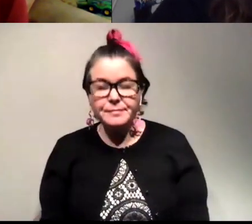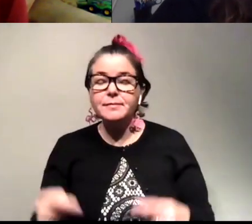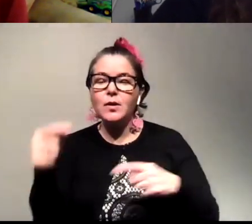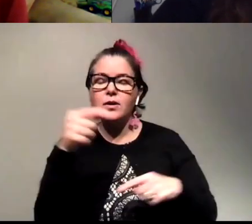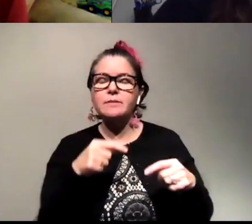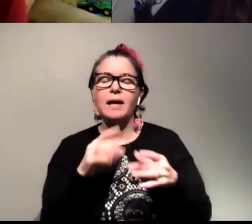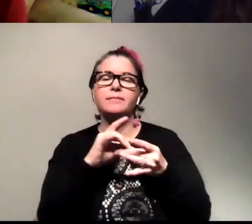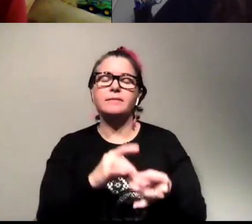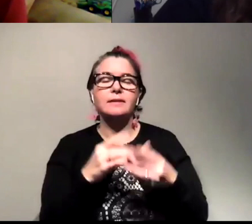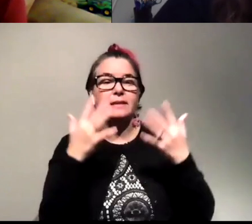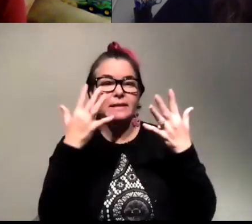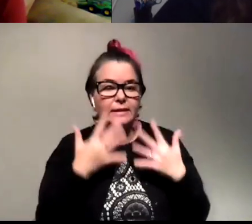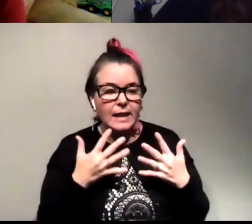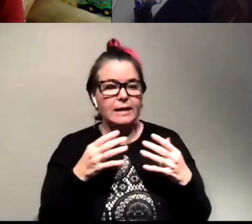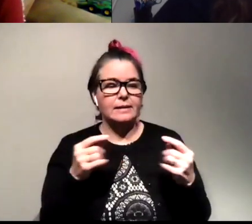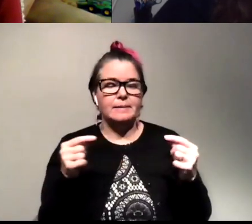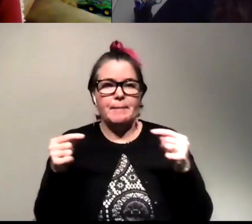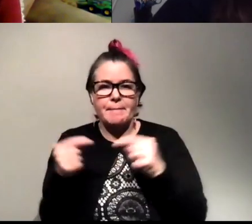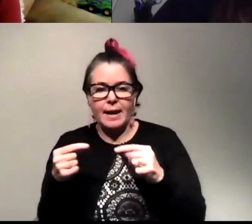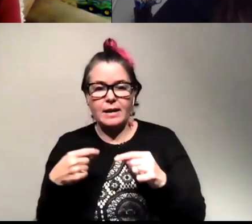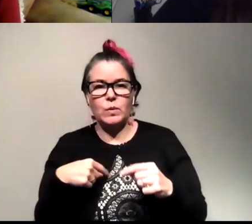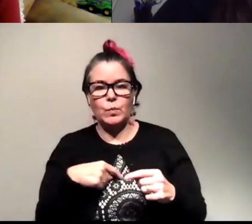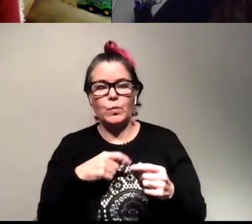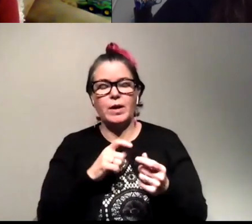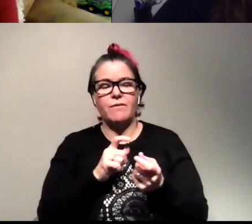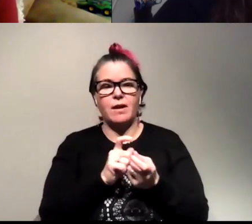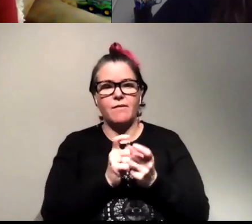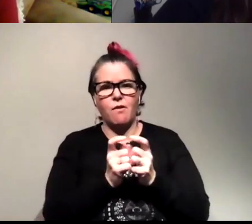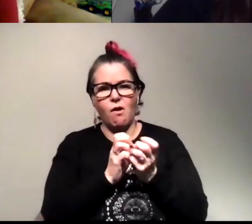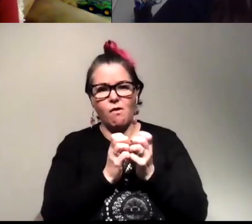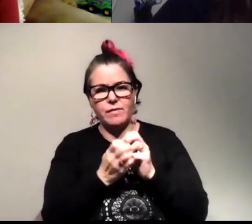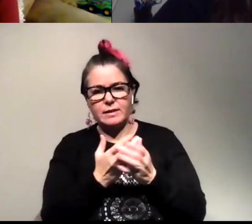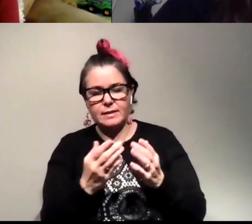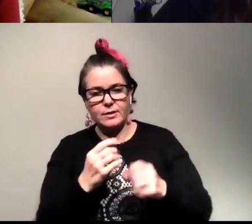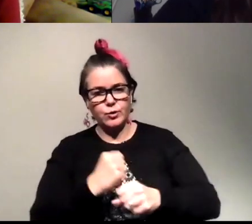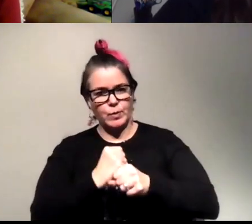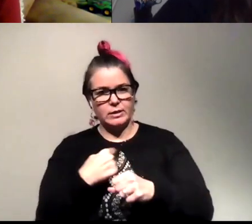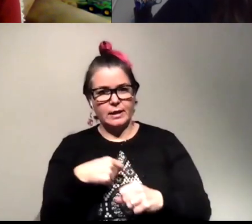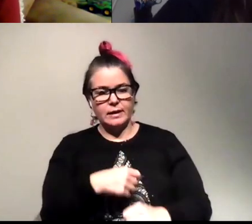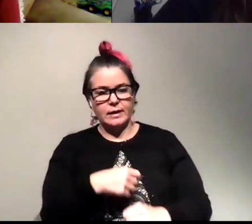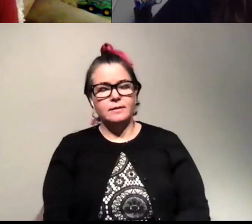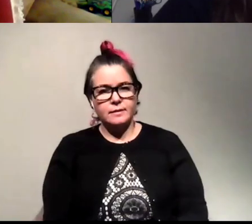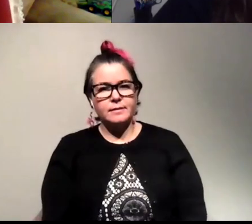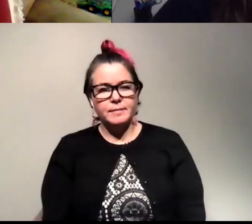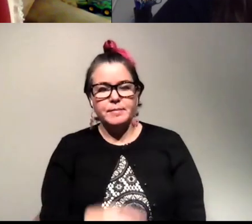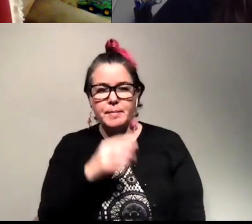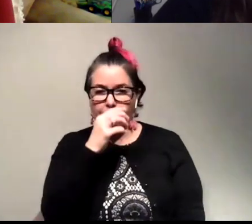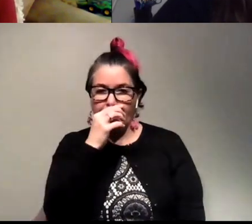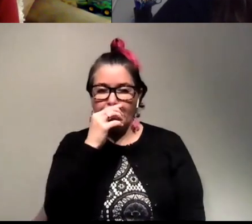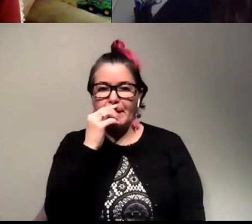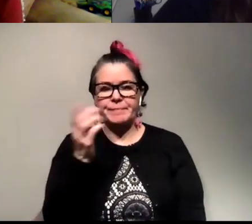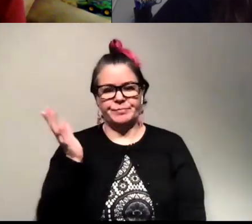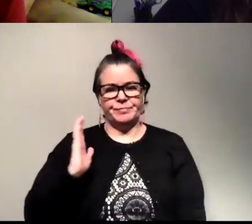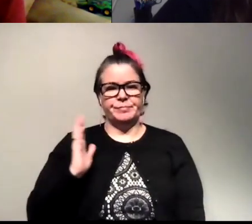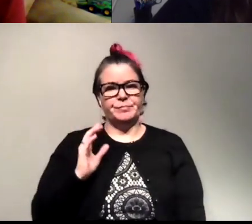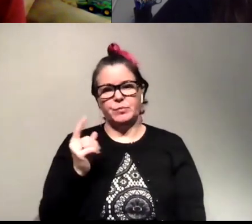sadness and about pain, right? We've evolved these things to protect us. And, you know, way back a